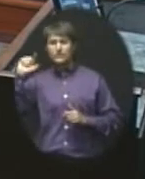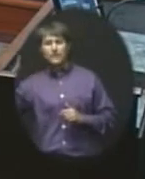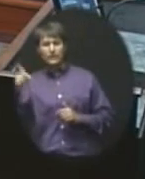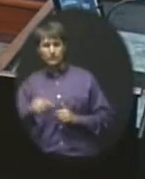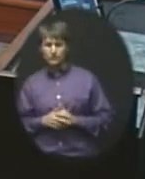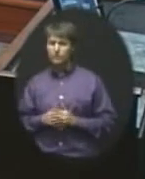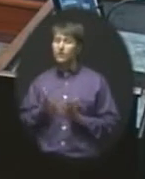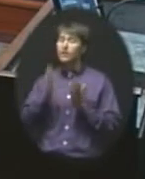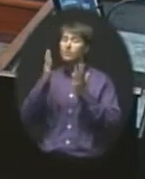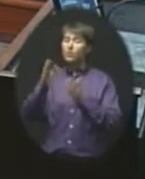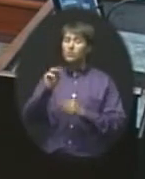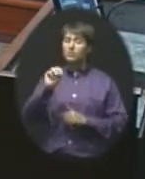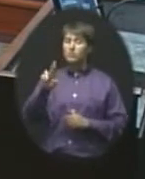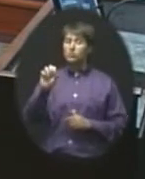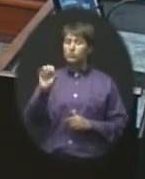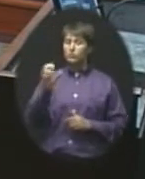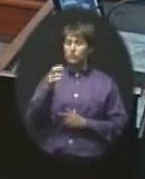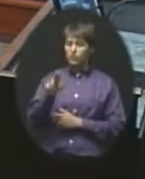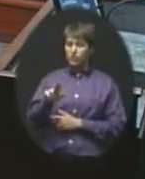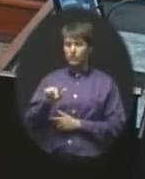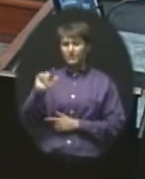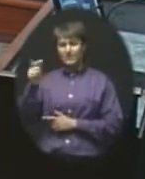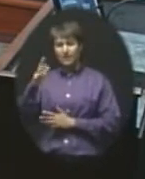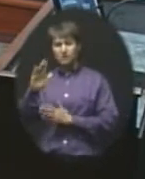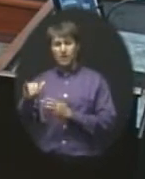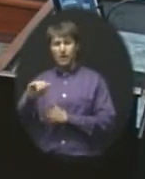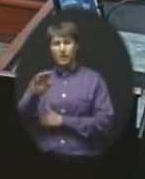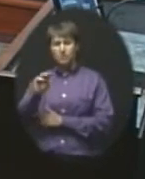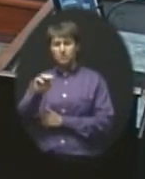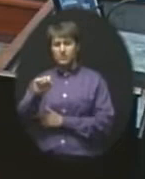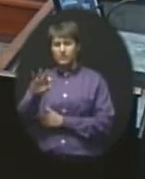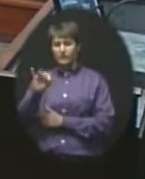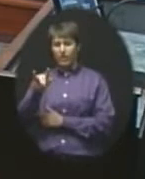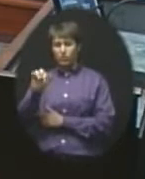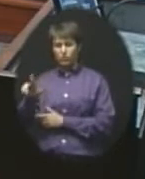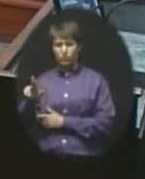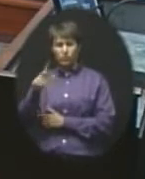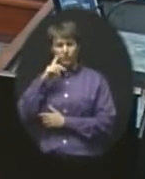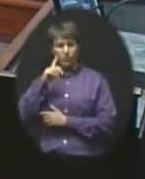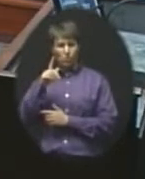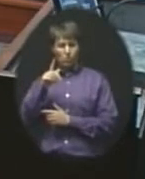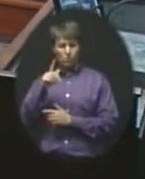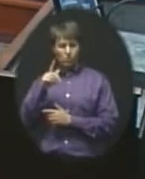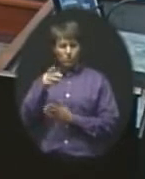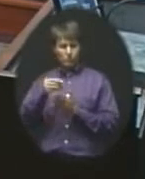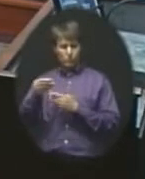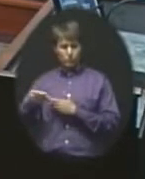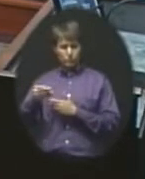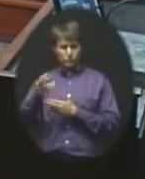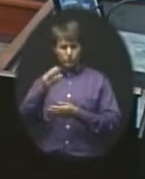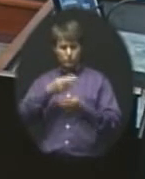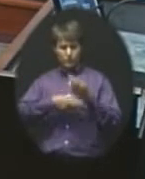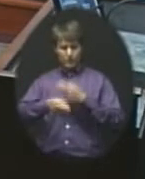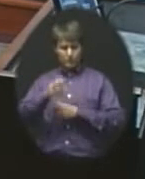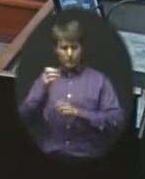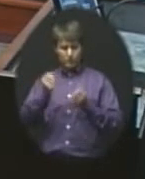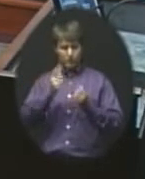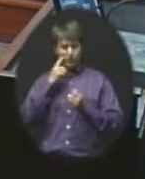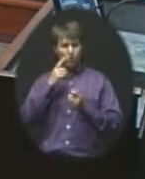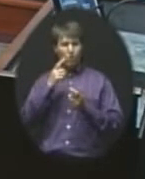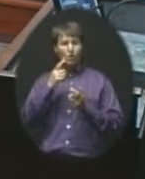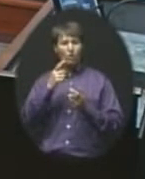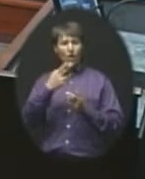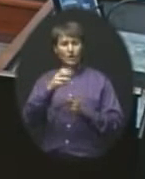Second. I have a motion by Mr. Shear and a second by Ms. Felter for purchase of replacement vehicles for the high